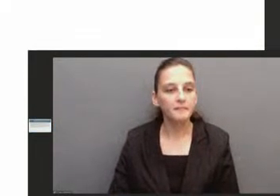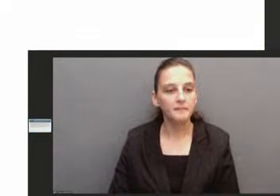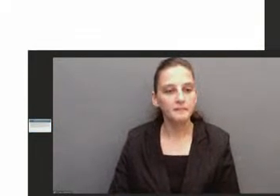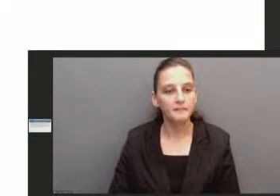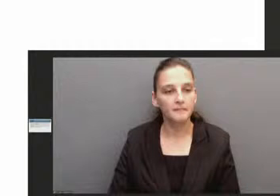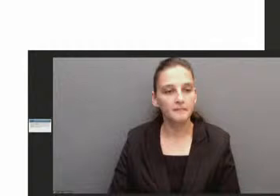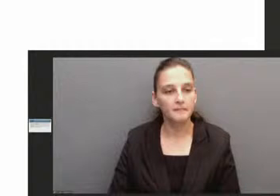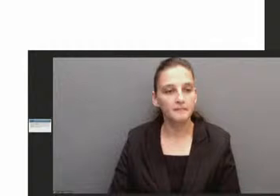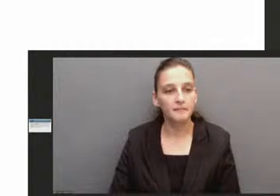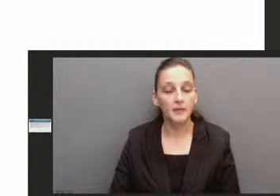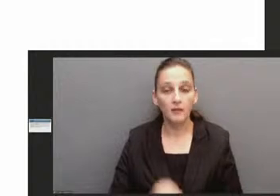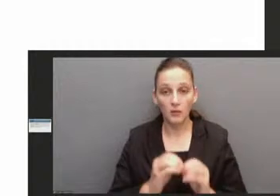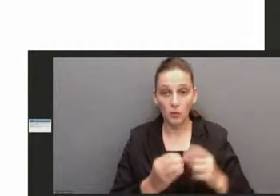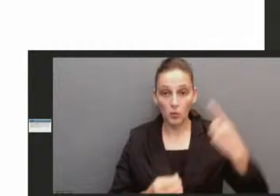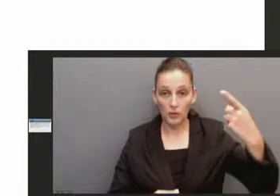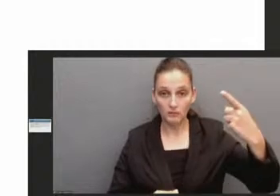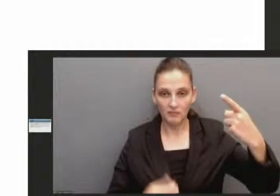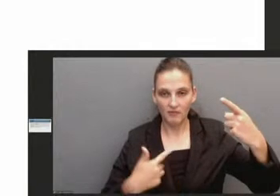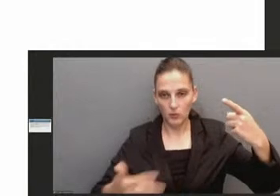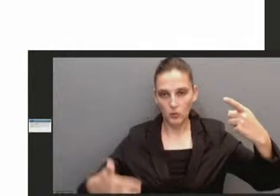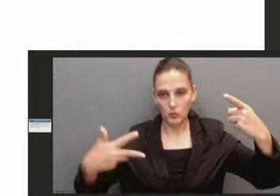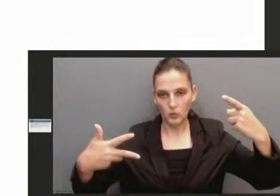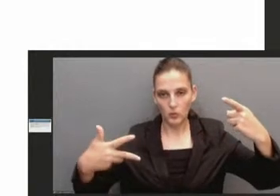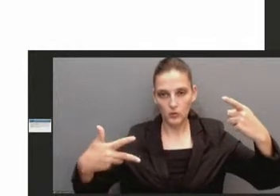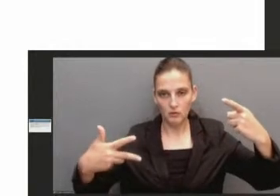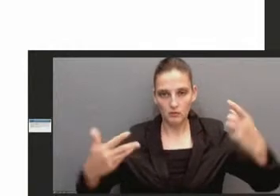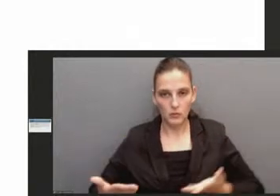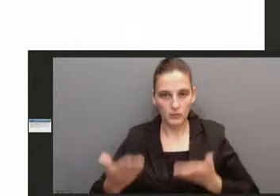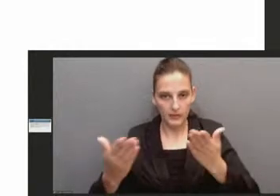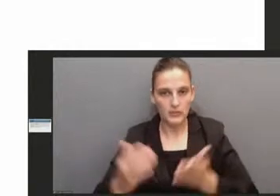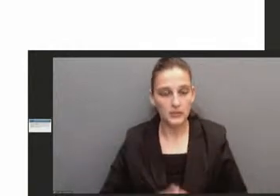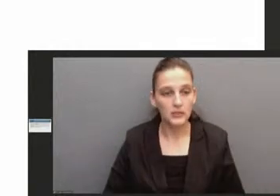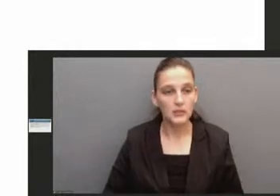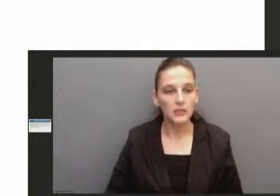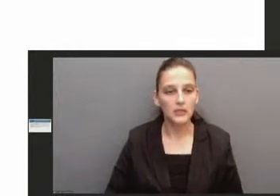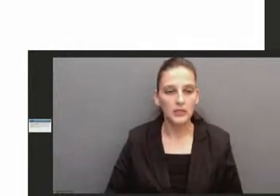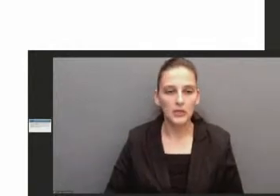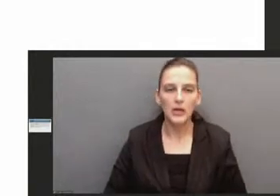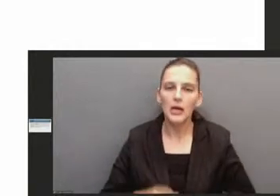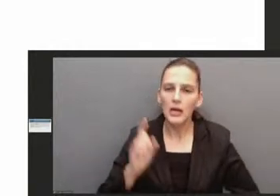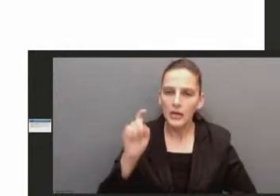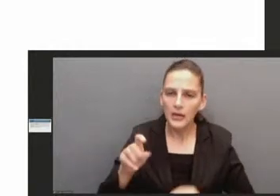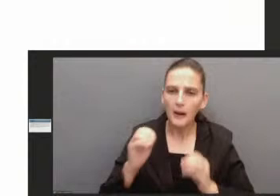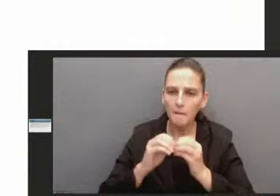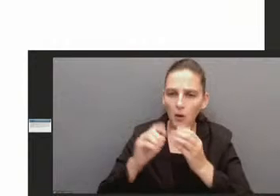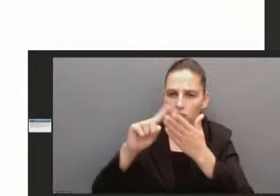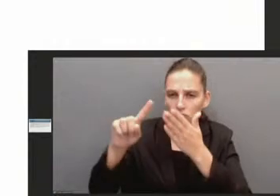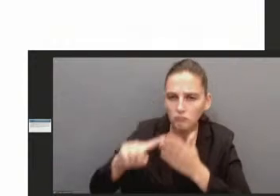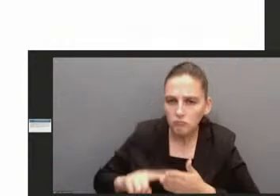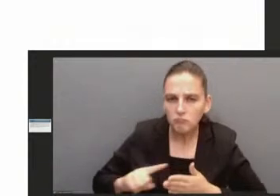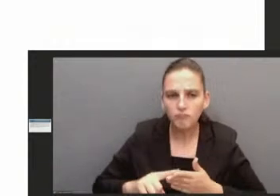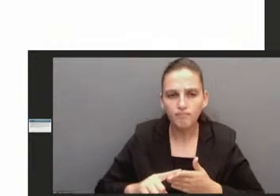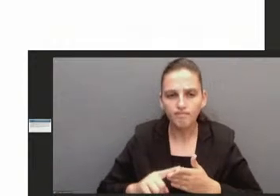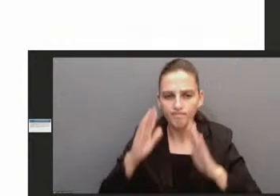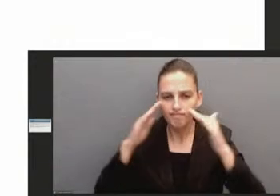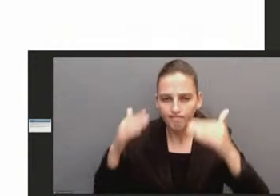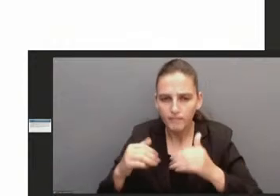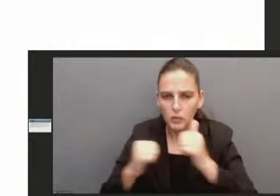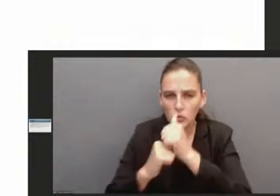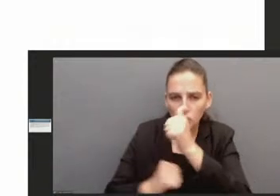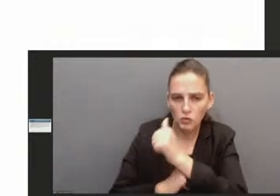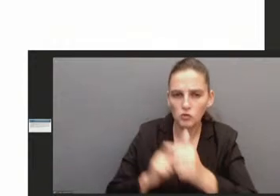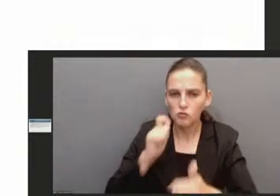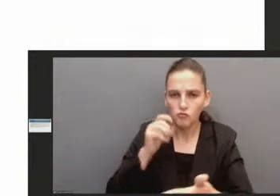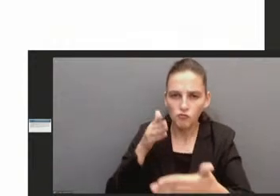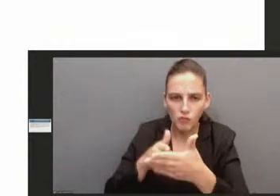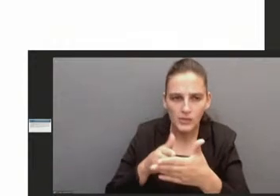For problem statement 1, we've got 3 recommendations. We need more research focused on the impact of structural racism and biases in healthcare.